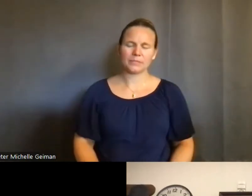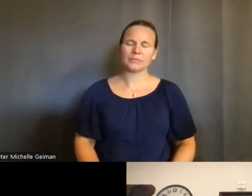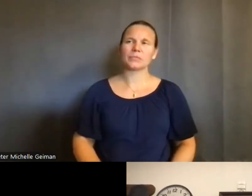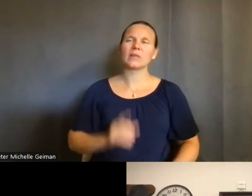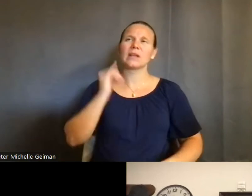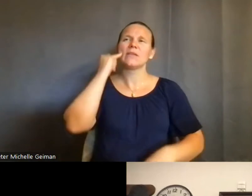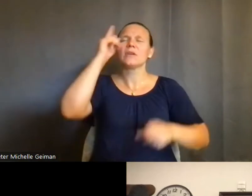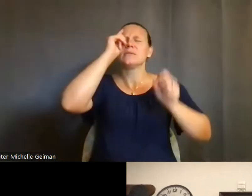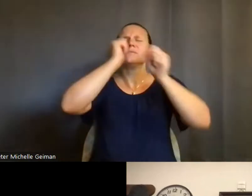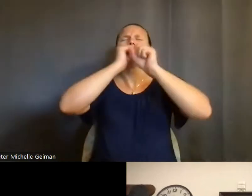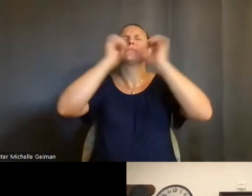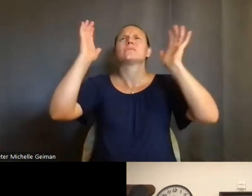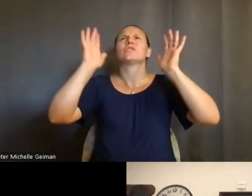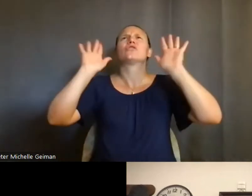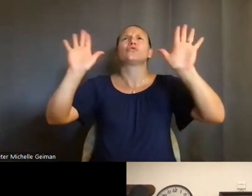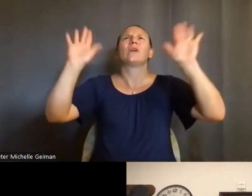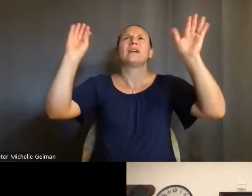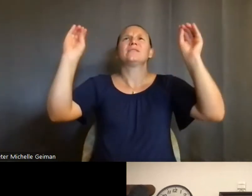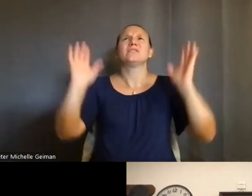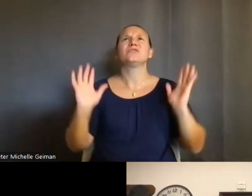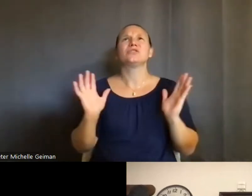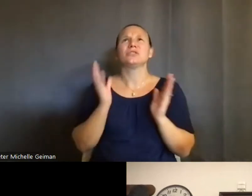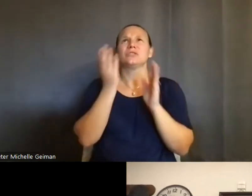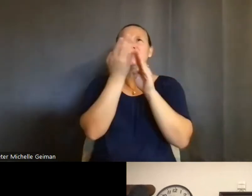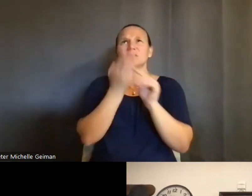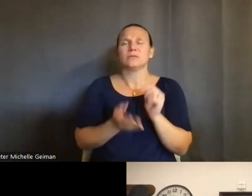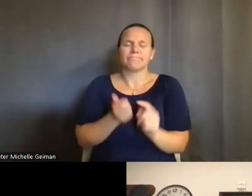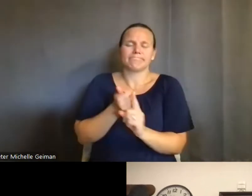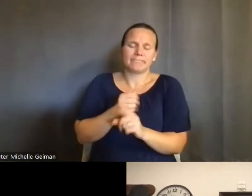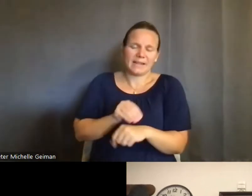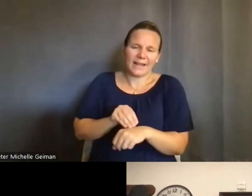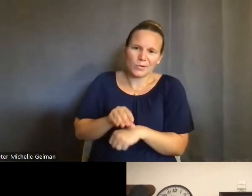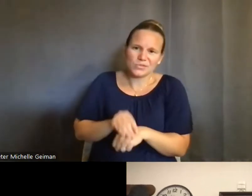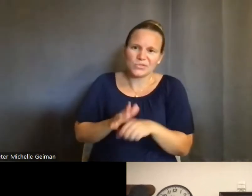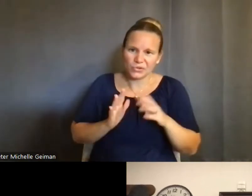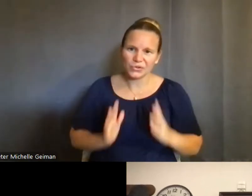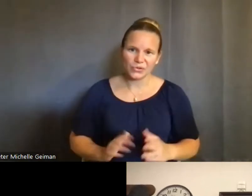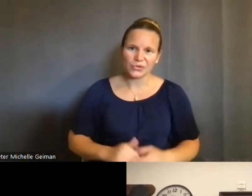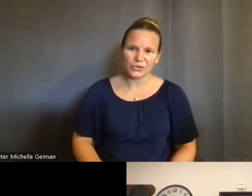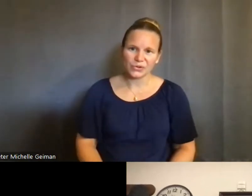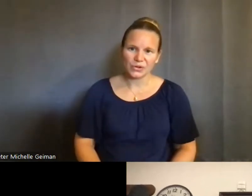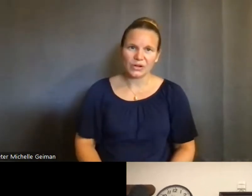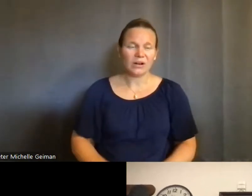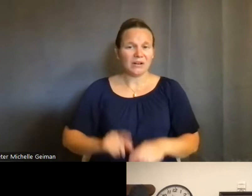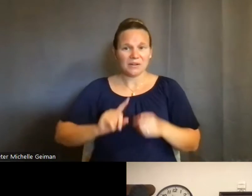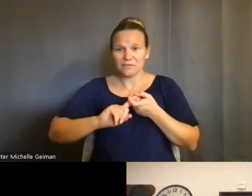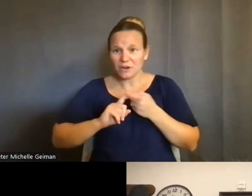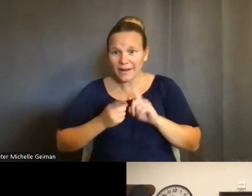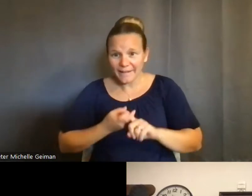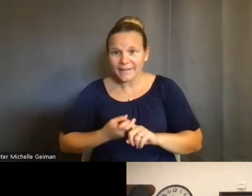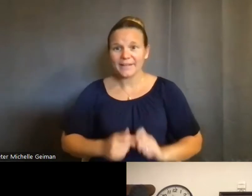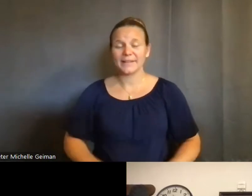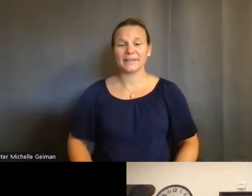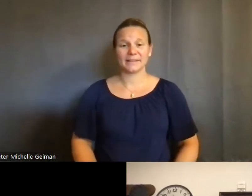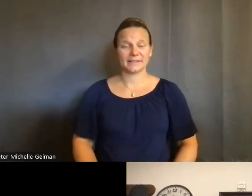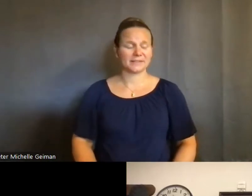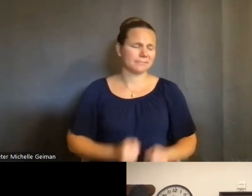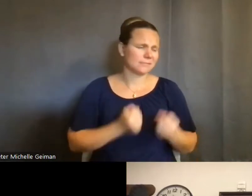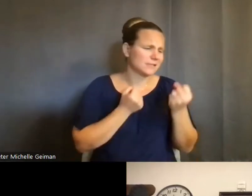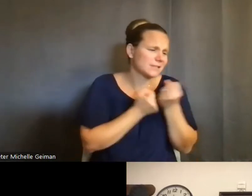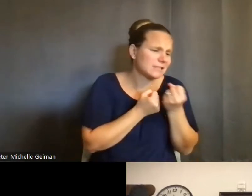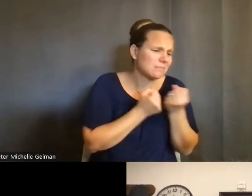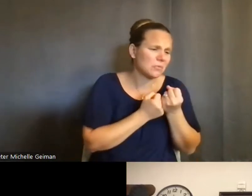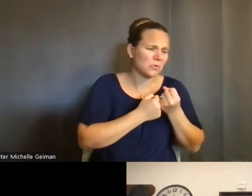a great teacher is a counselor. They're a friend. They're a support system